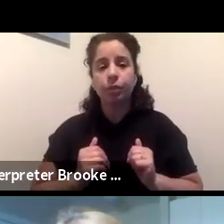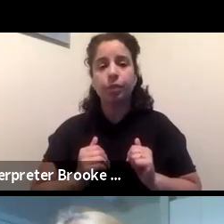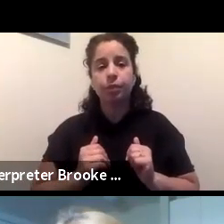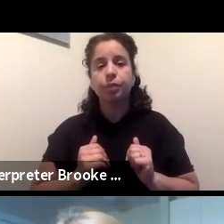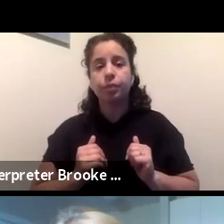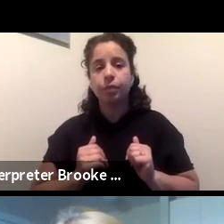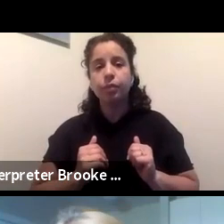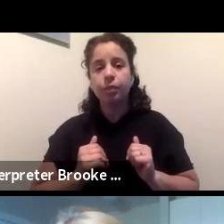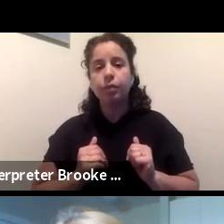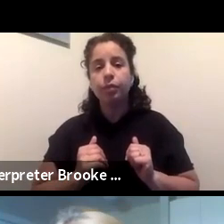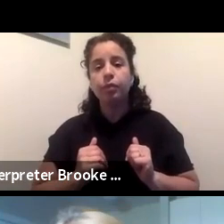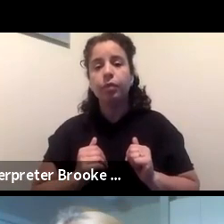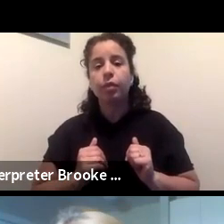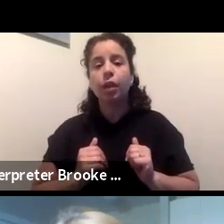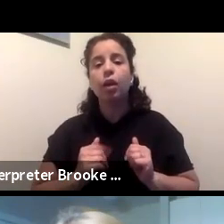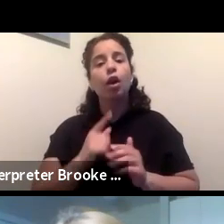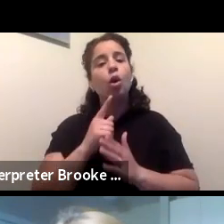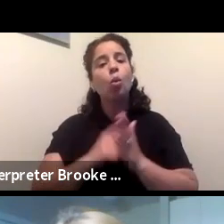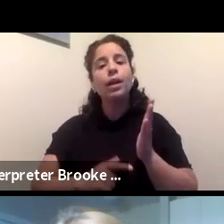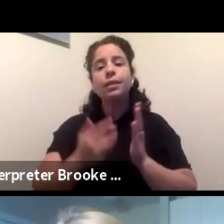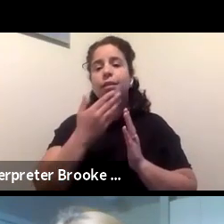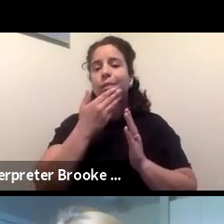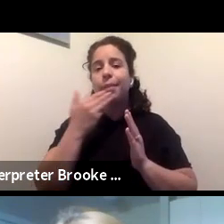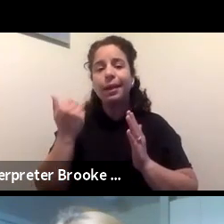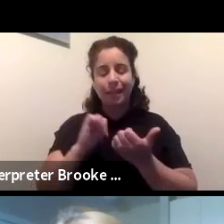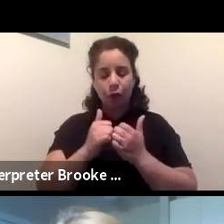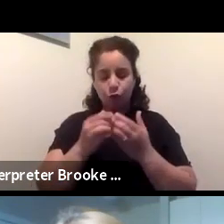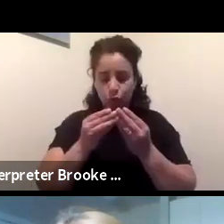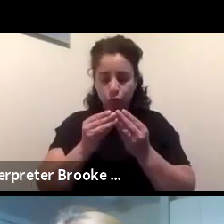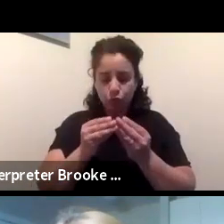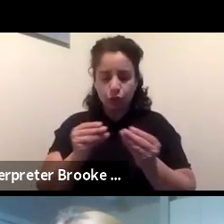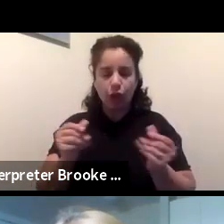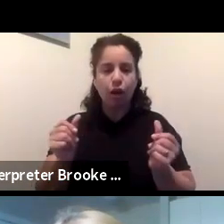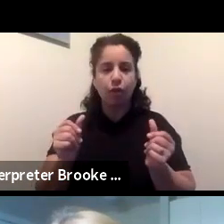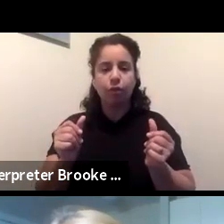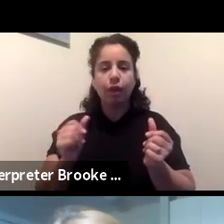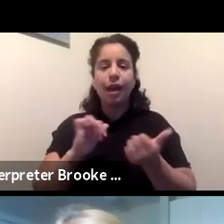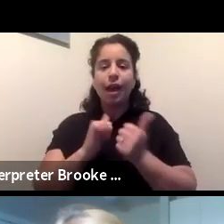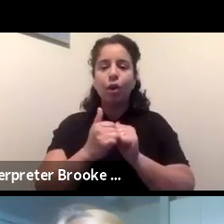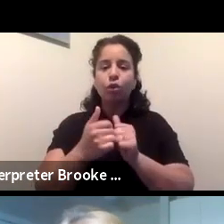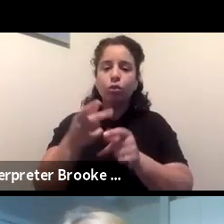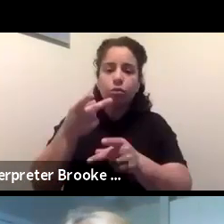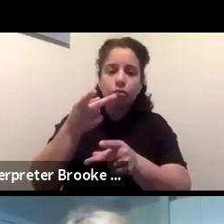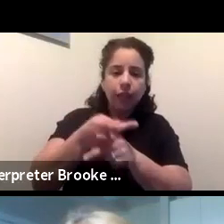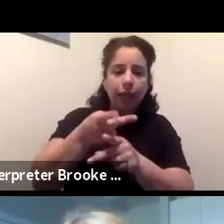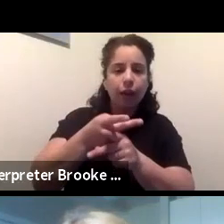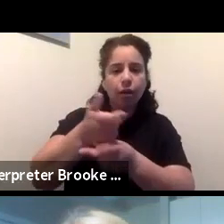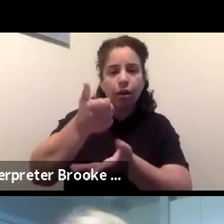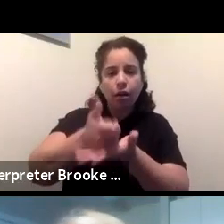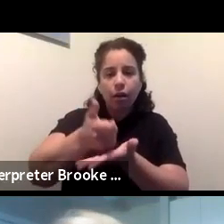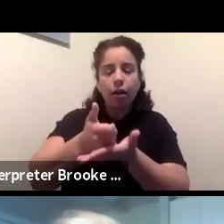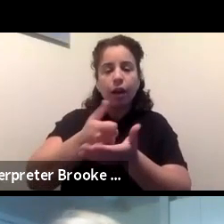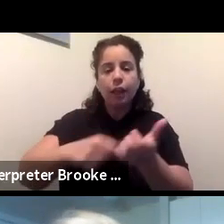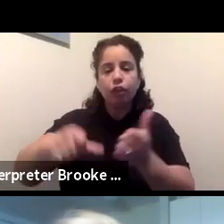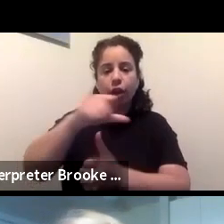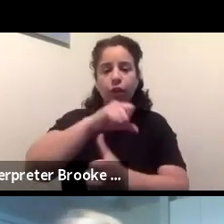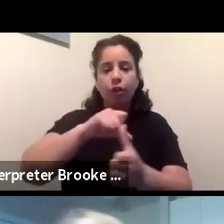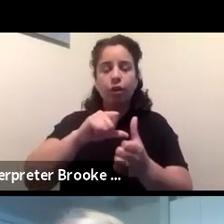what is the balm or the salve or maybe a more loving response than that push for productivity is a responsive